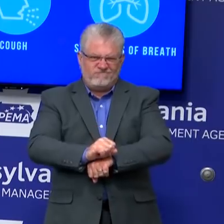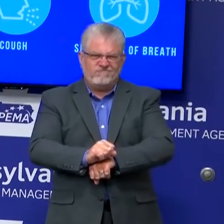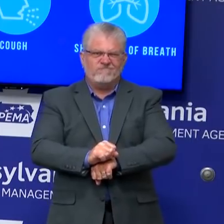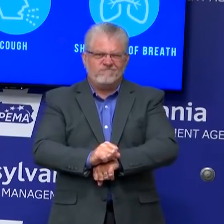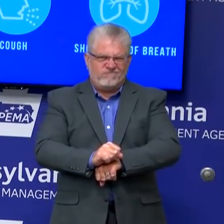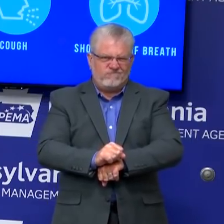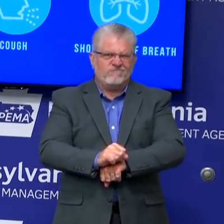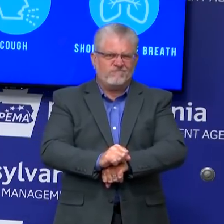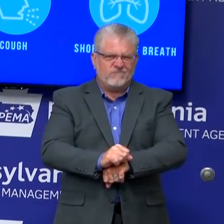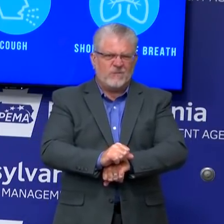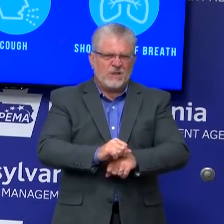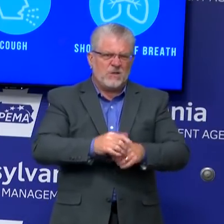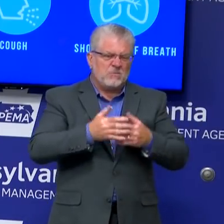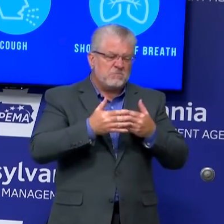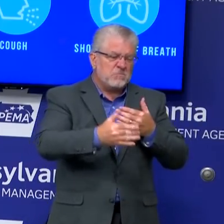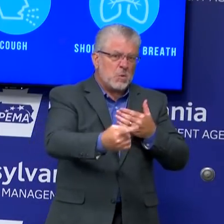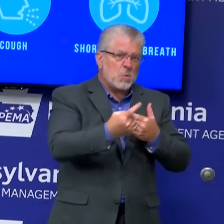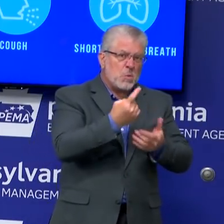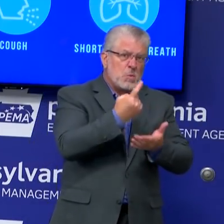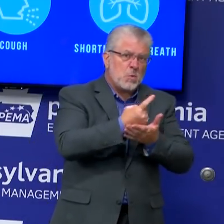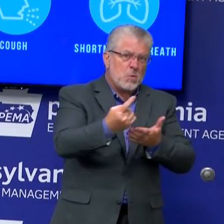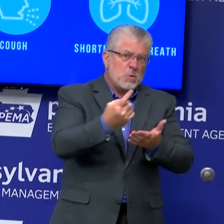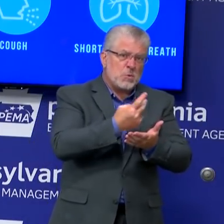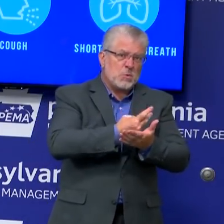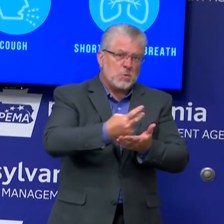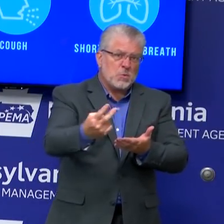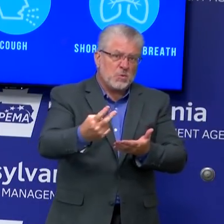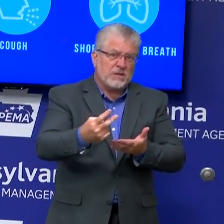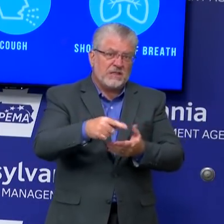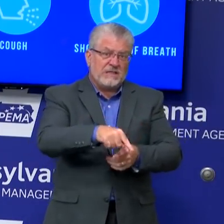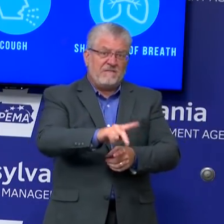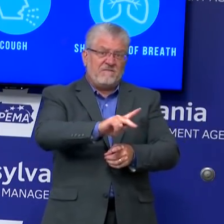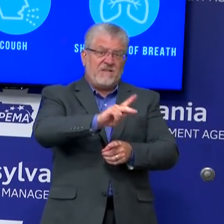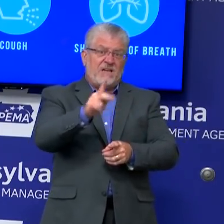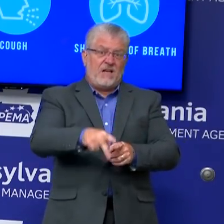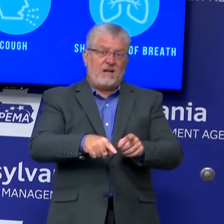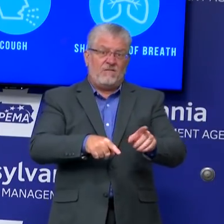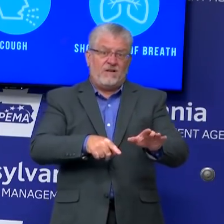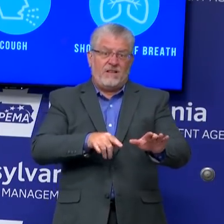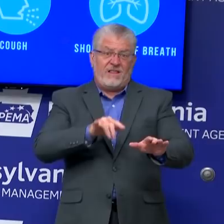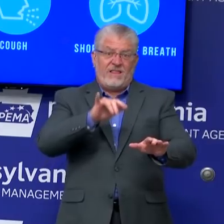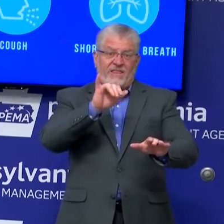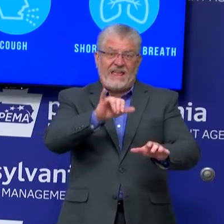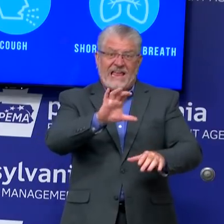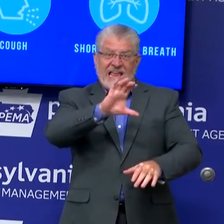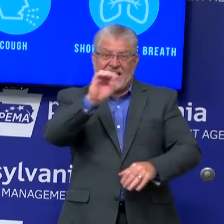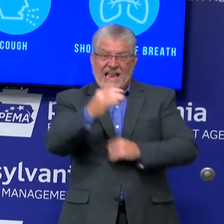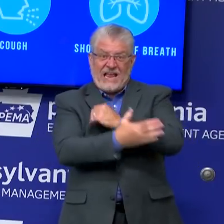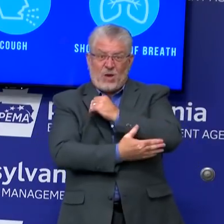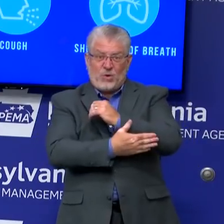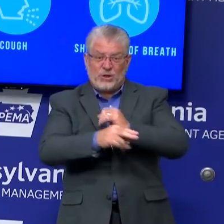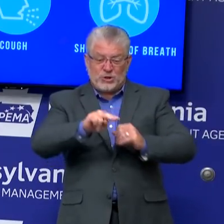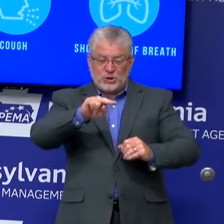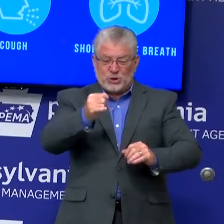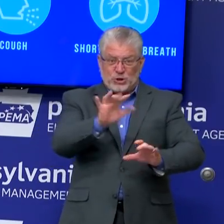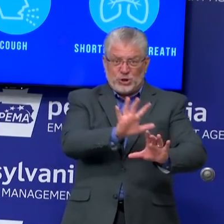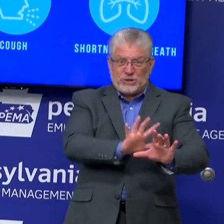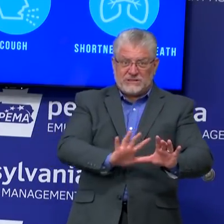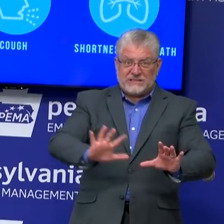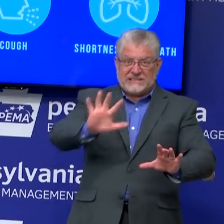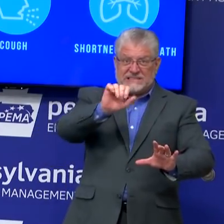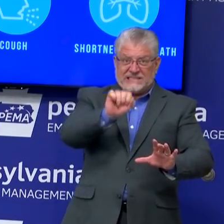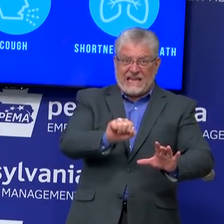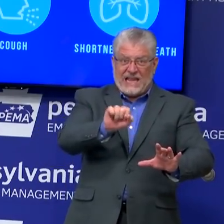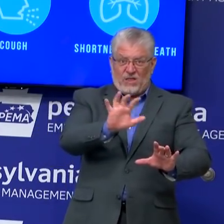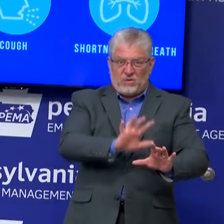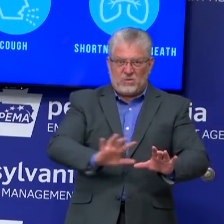collar counties and the surrounding counties in southern Jersey are all now reflecting increased diseased activity and are conferring risk as well